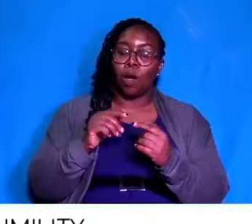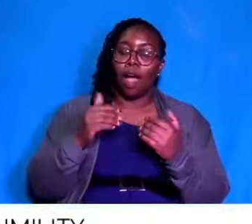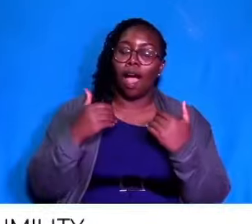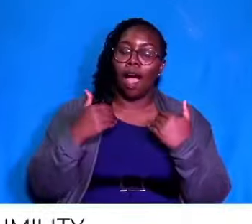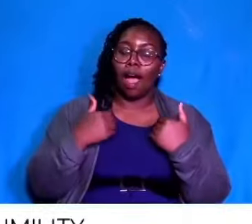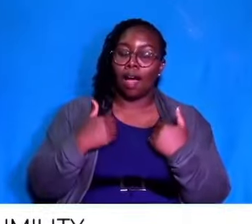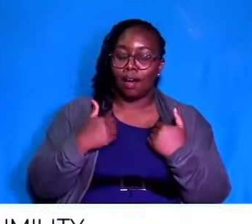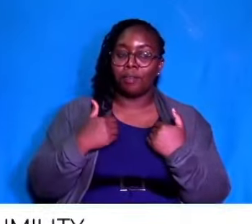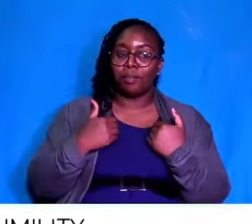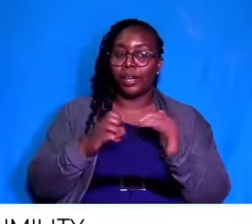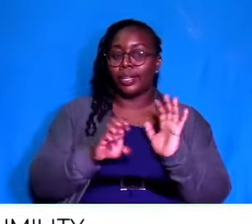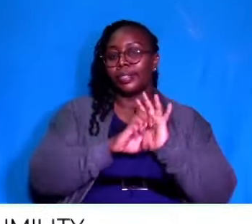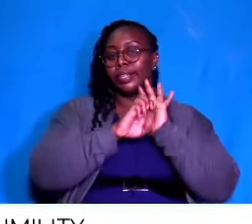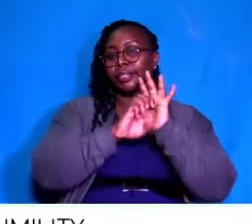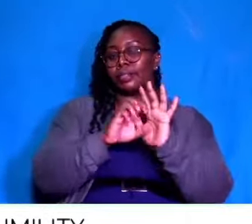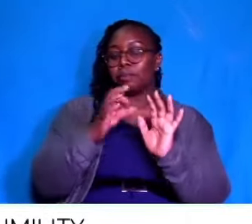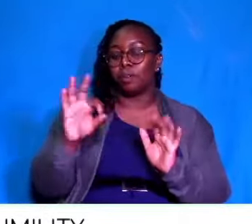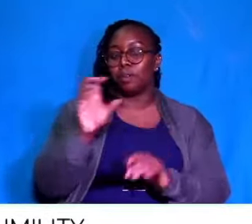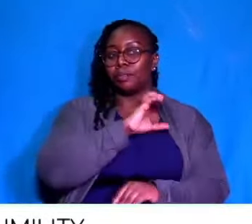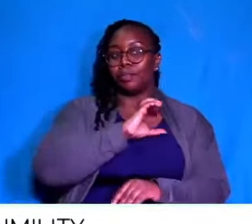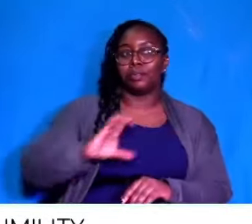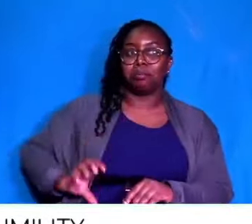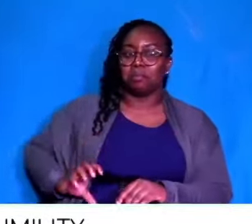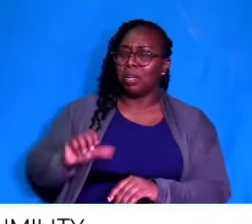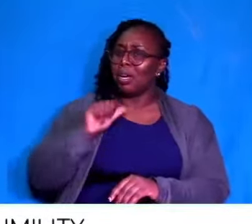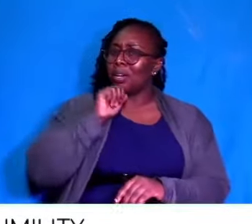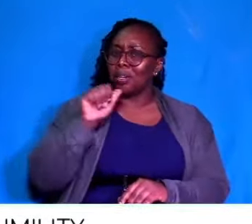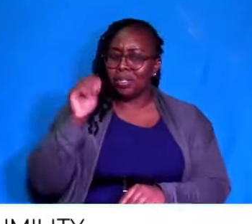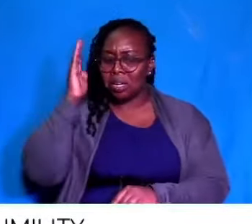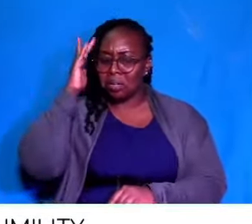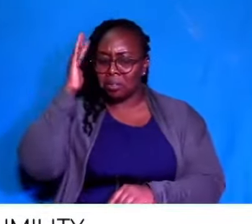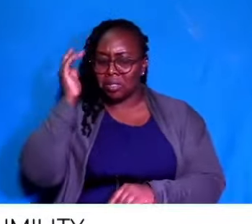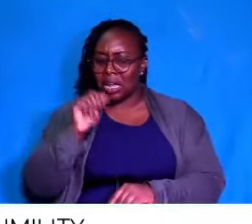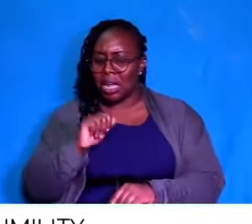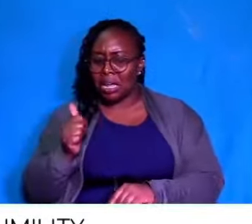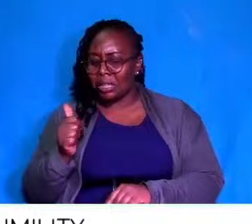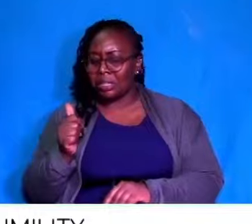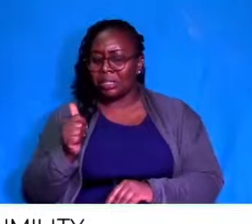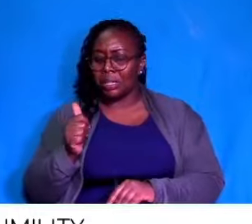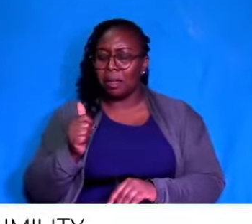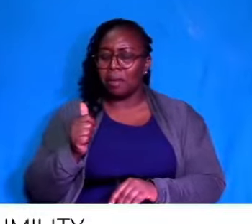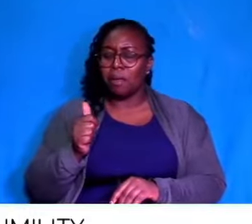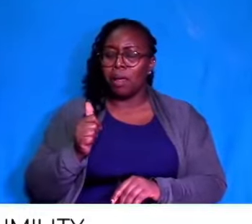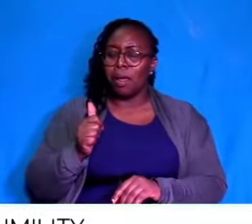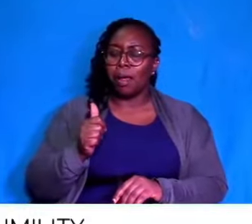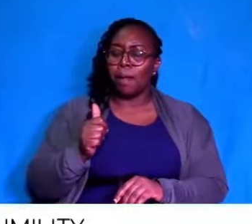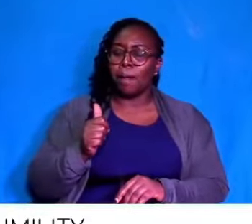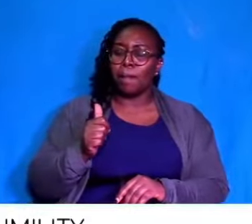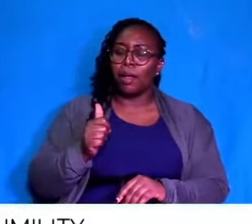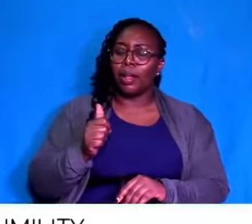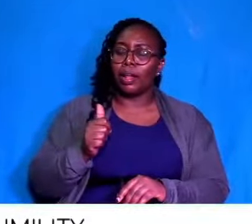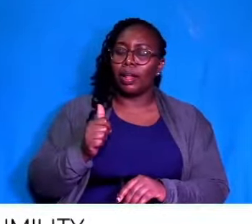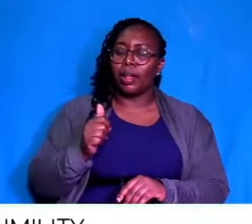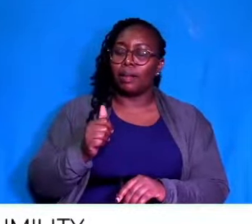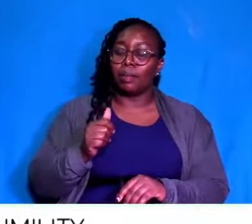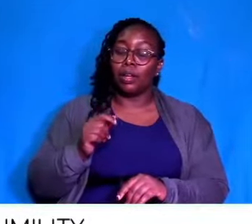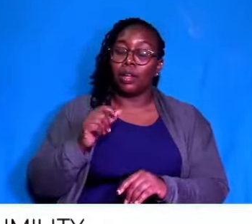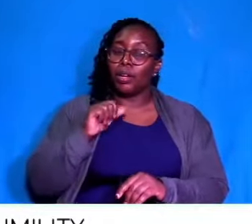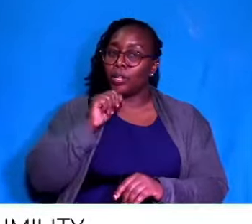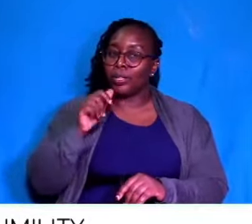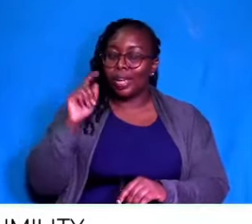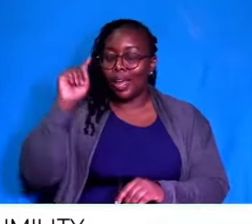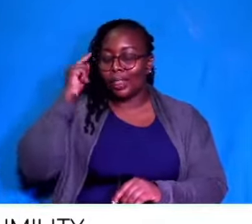and example of Christ, to not consider others as better than ourselves, but in humility, not to consider ourselves as